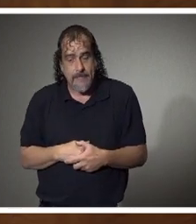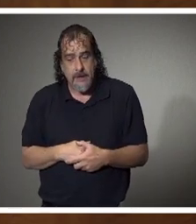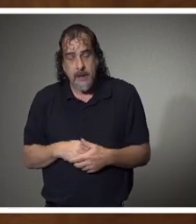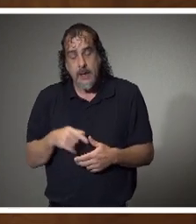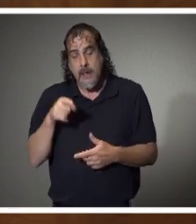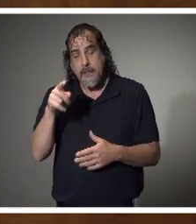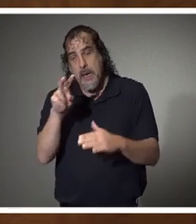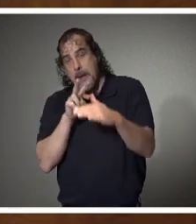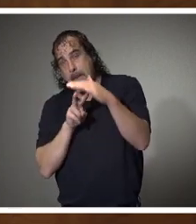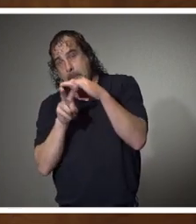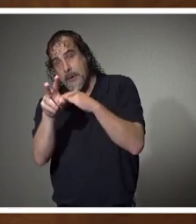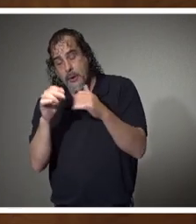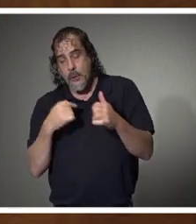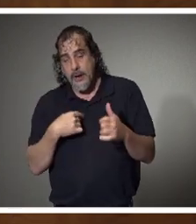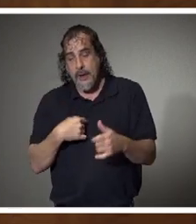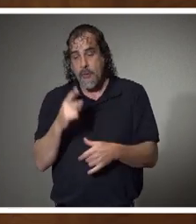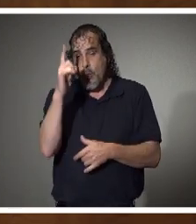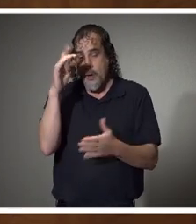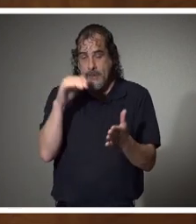They predicted we would have